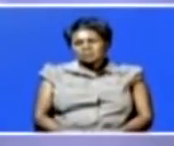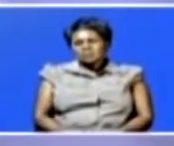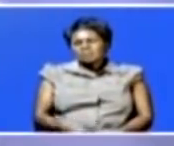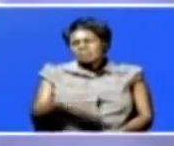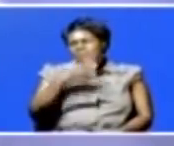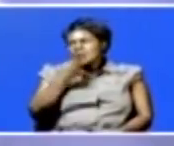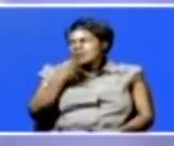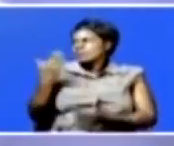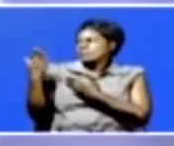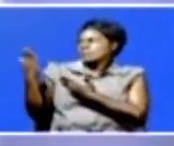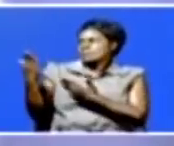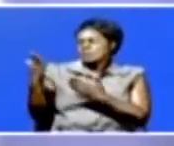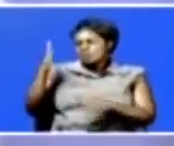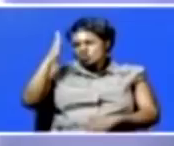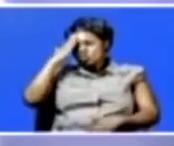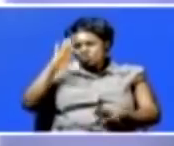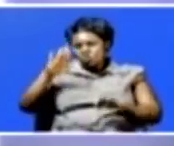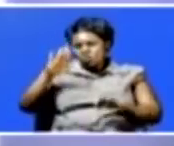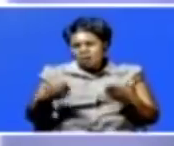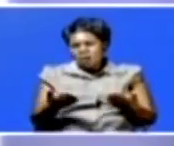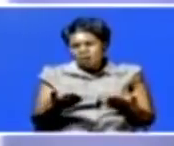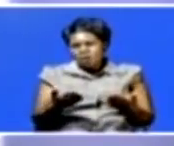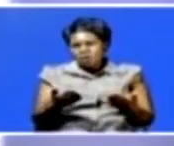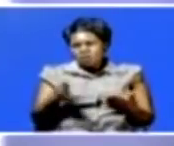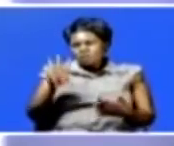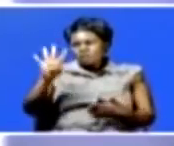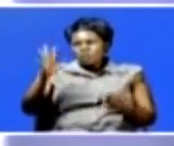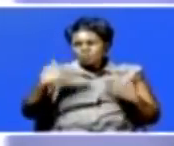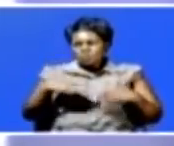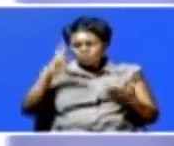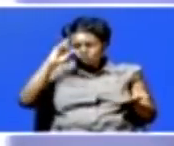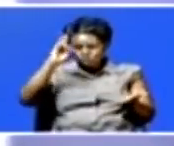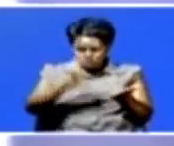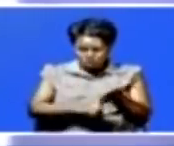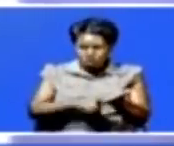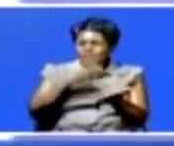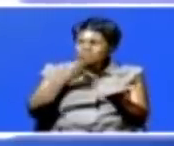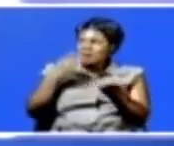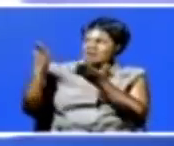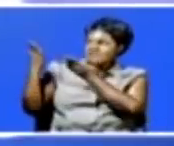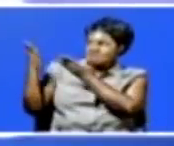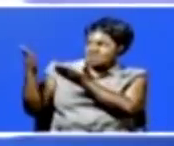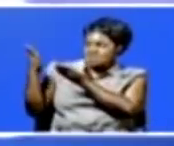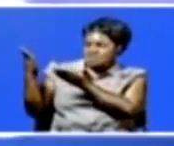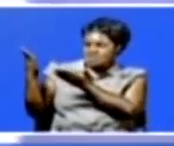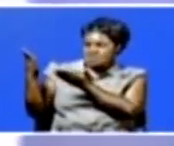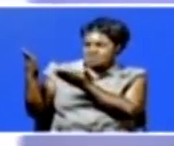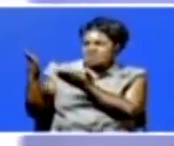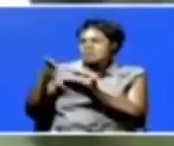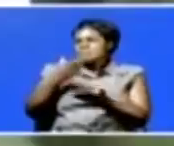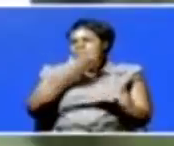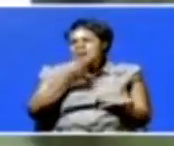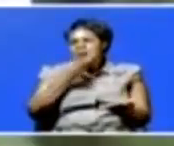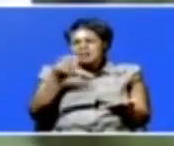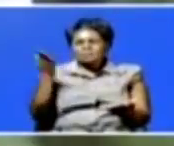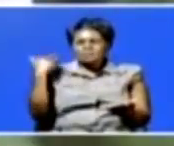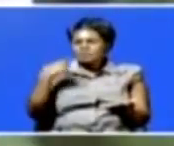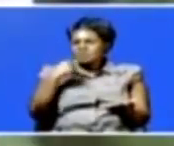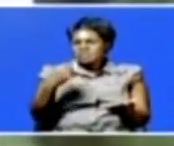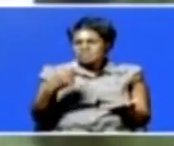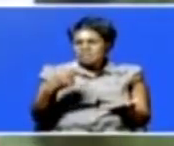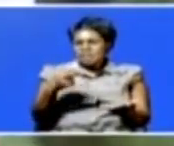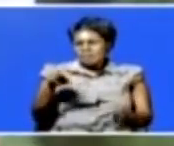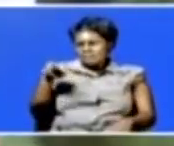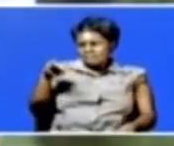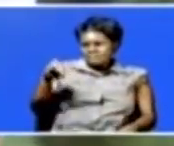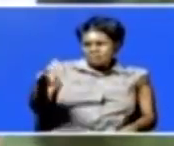From a man who was positively identified by four people in a police parade at the Kilimani police station, a man who earlier claimed he was shot